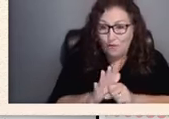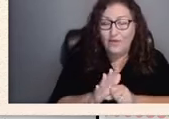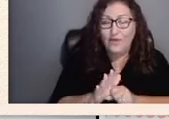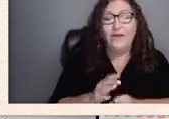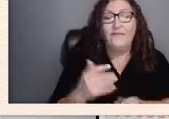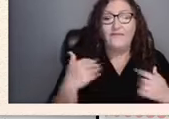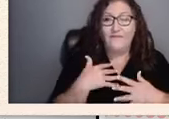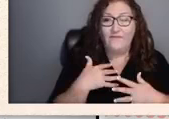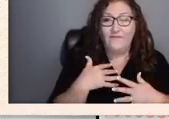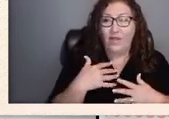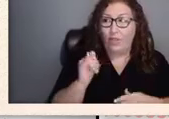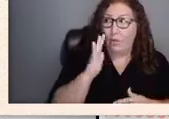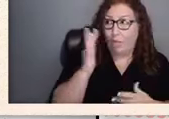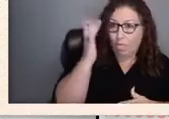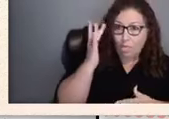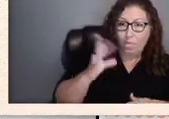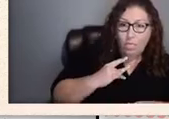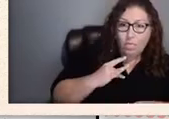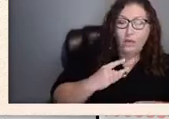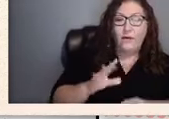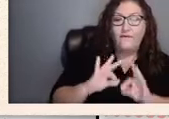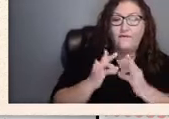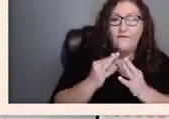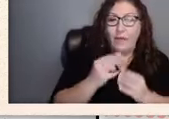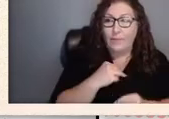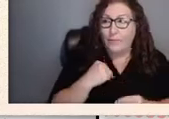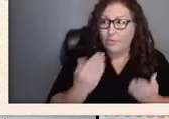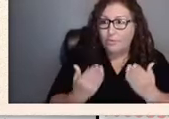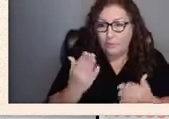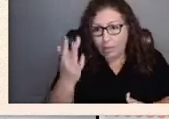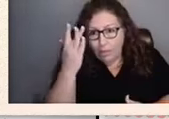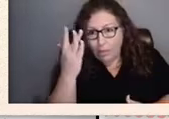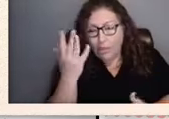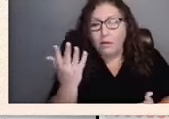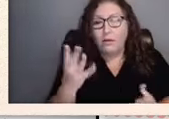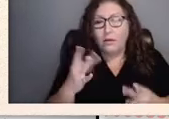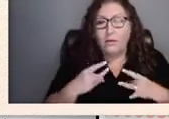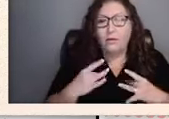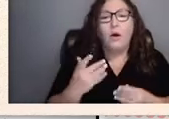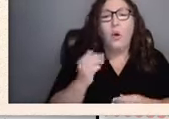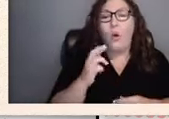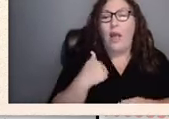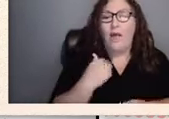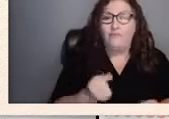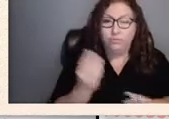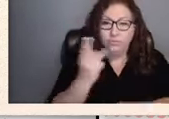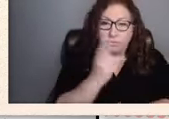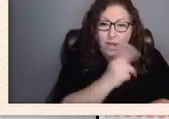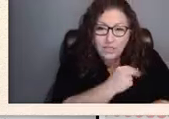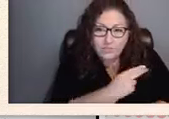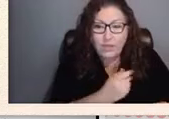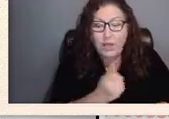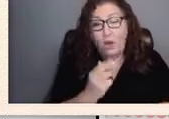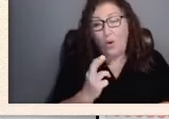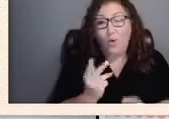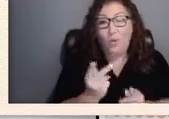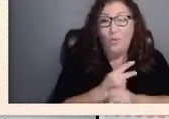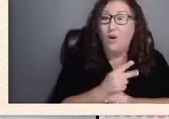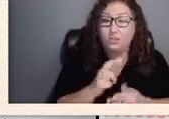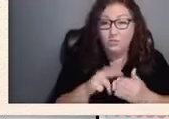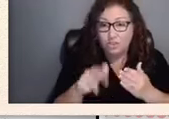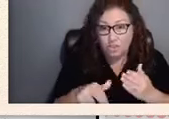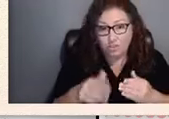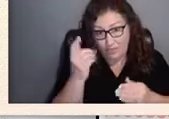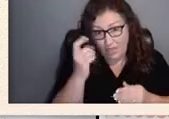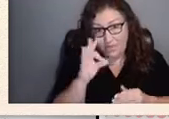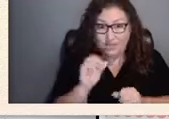infection, fears that family members might become infected or have, hospitalizations or worse outcomes due to COVID. We know